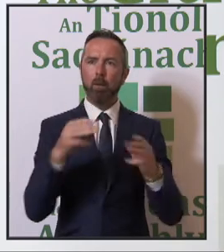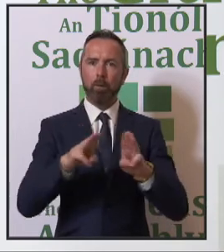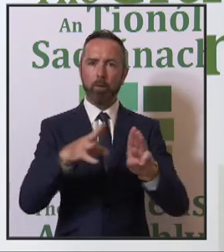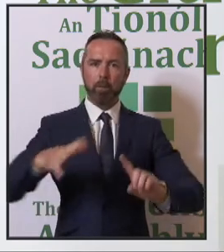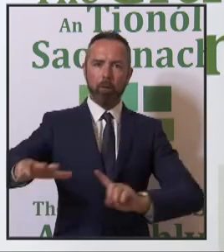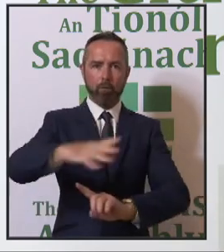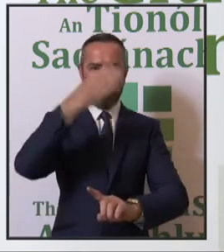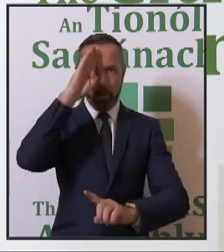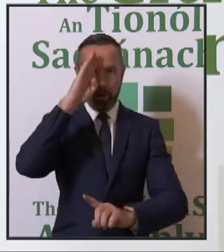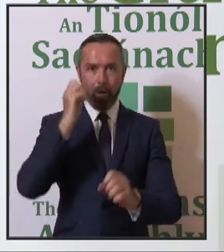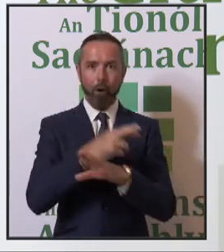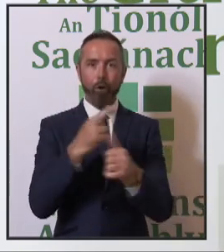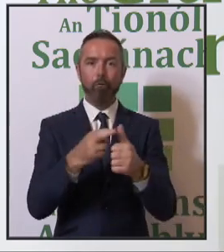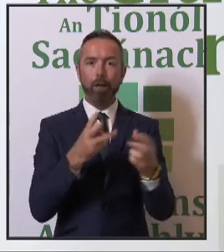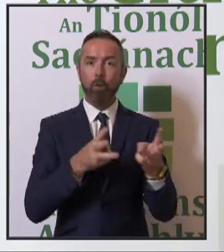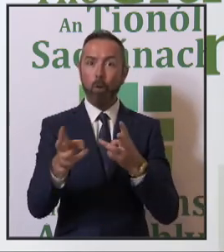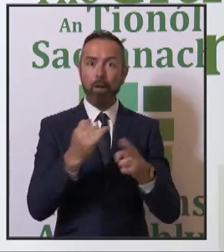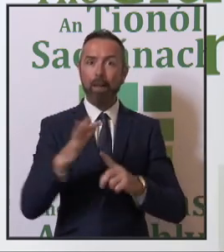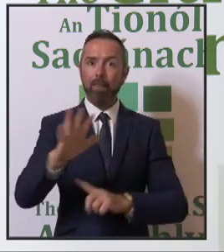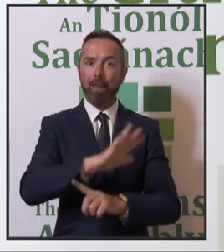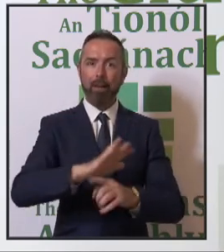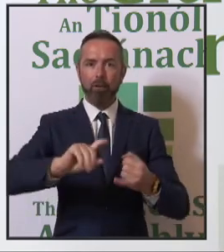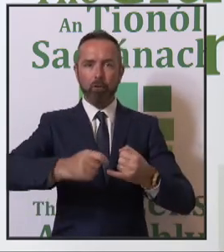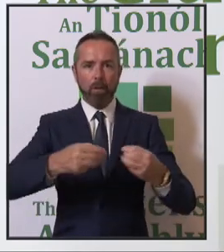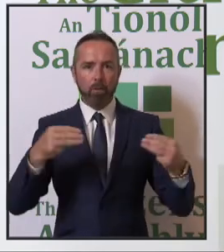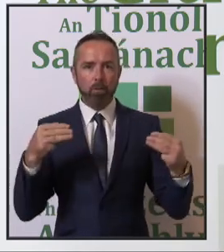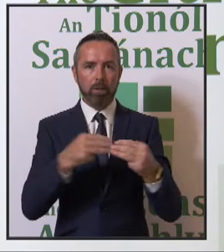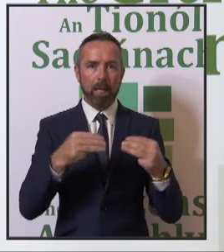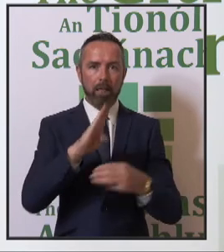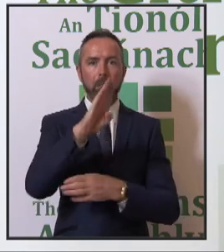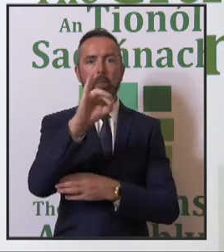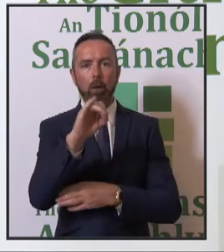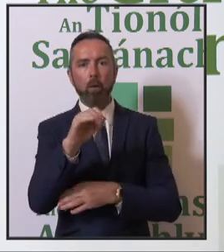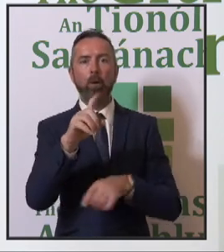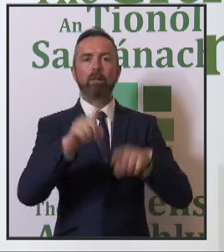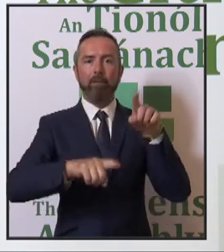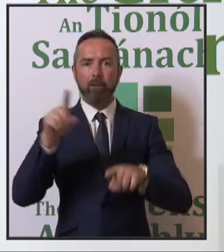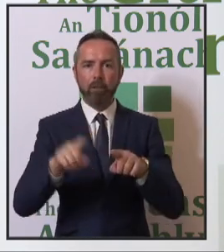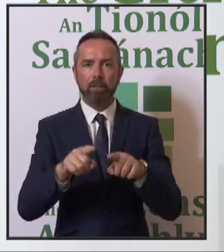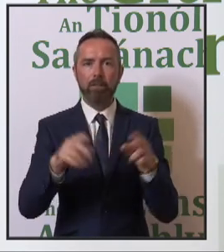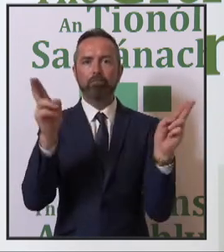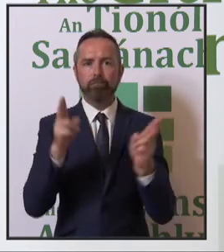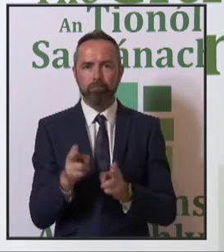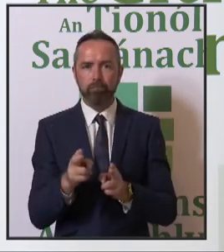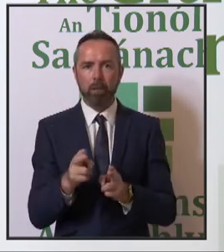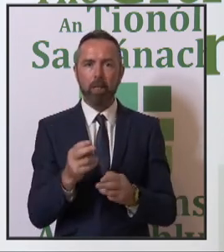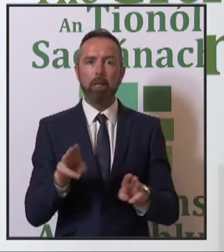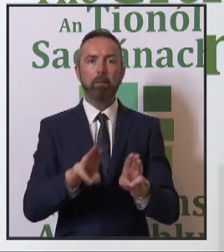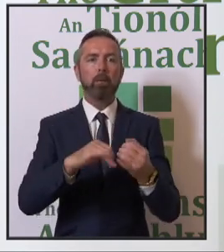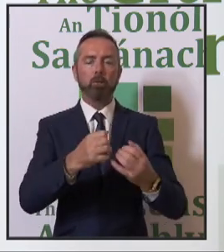Ireland who are already working in this area and trying to protect biodiversity. Committed volunteers,